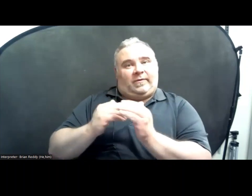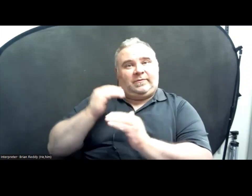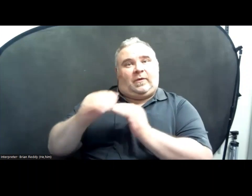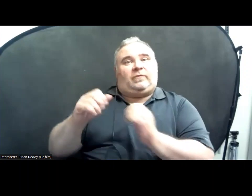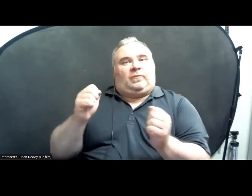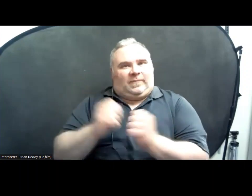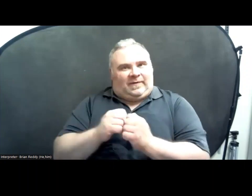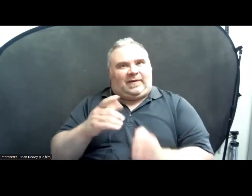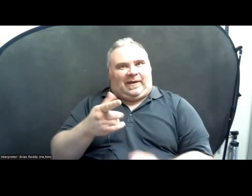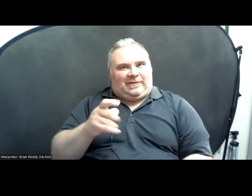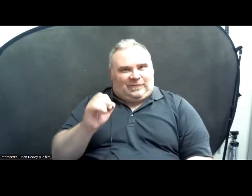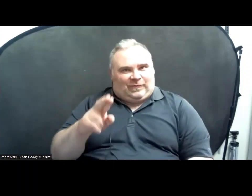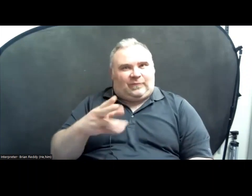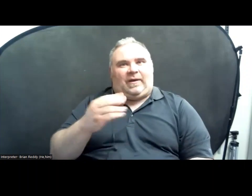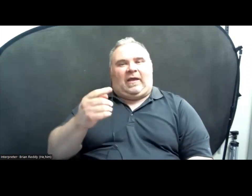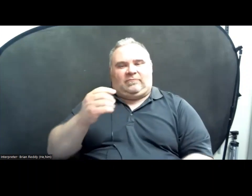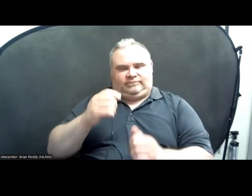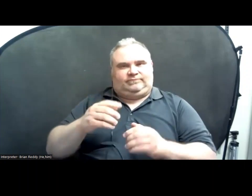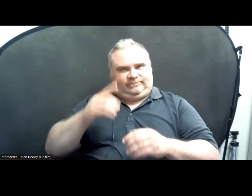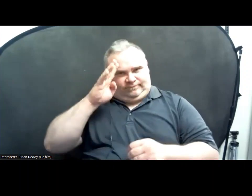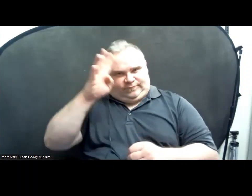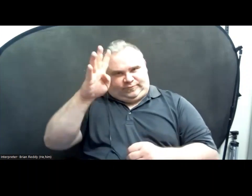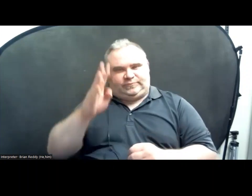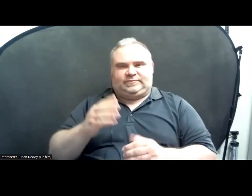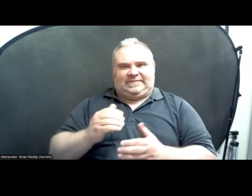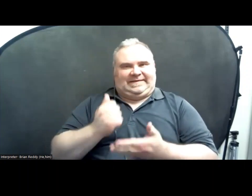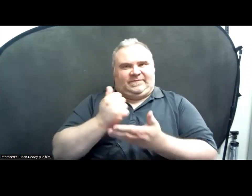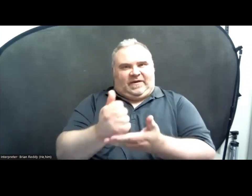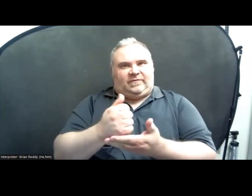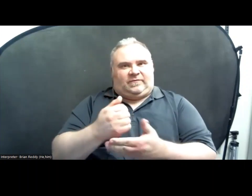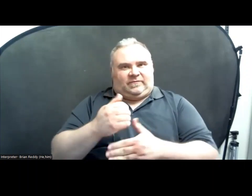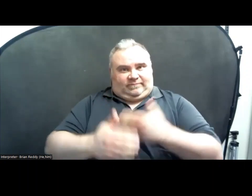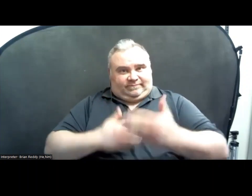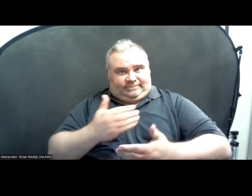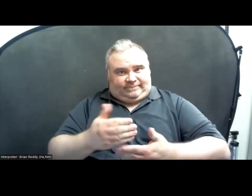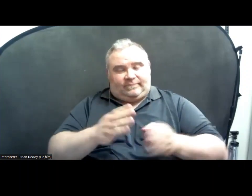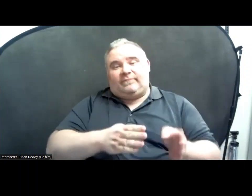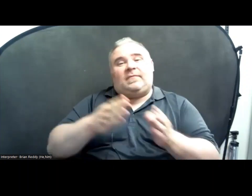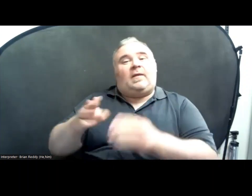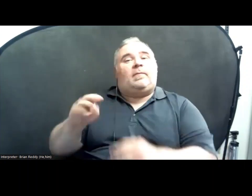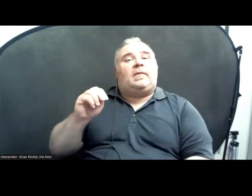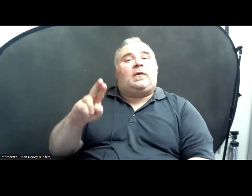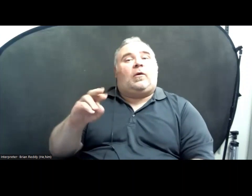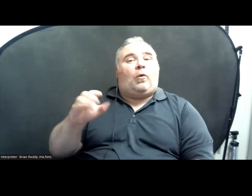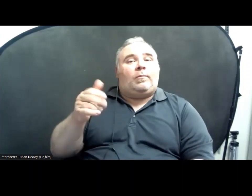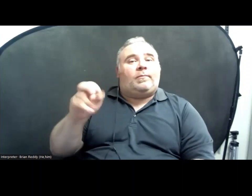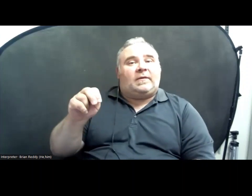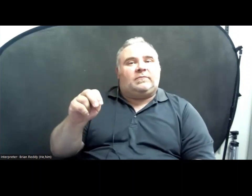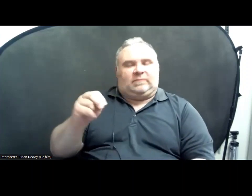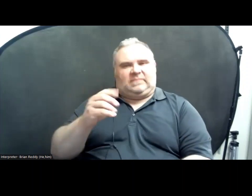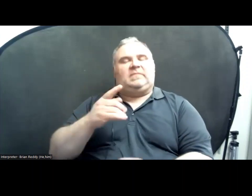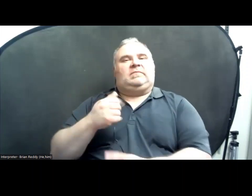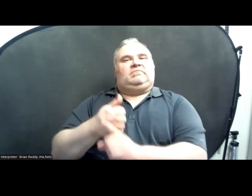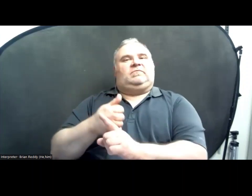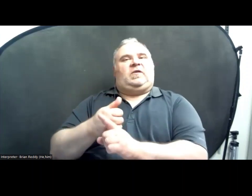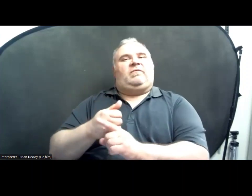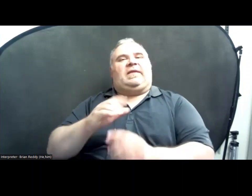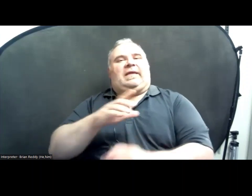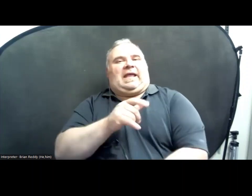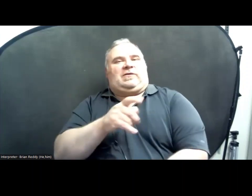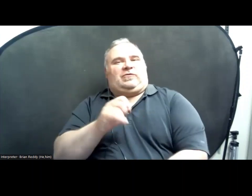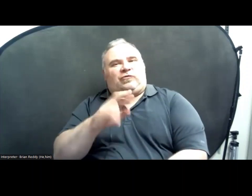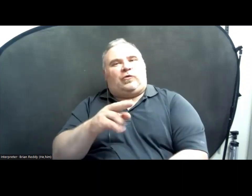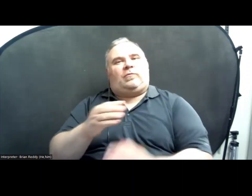identify interventions to reduce treatment morbidity. Mr. Coleman is the manager of Cancer Support Strategic Partnership at the